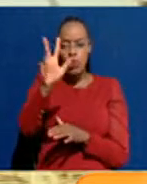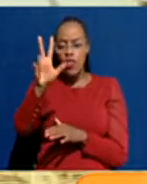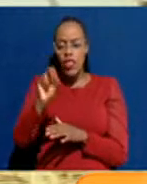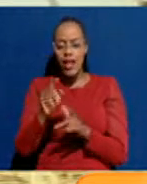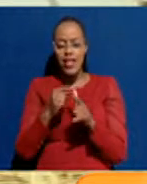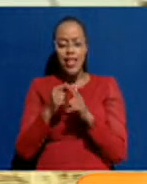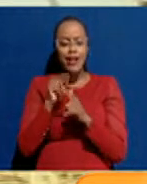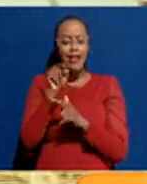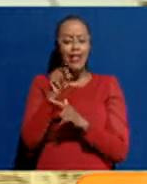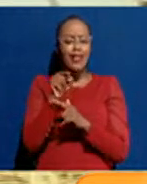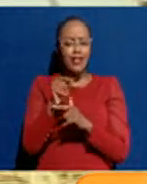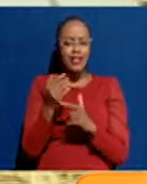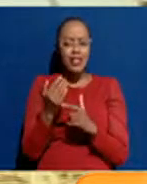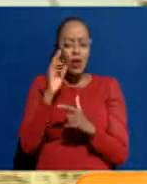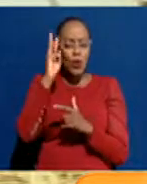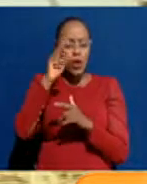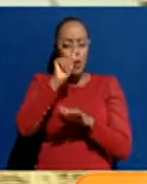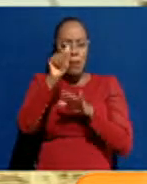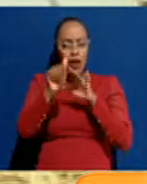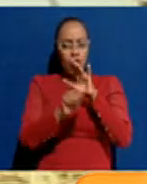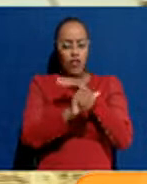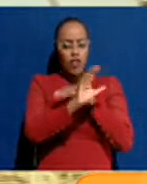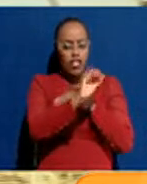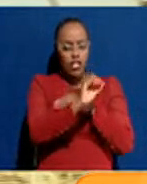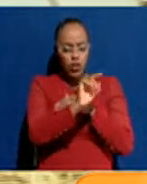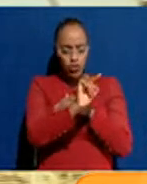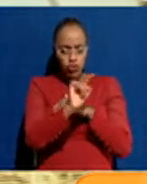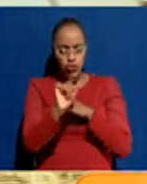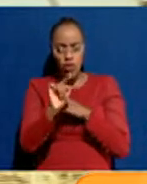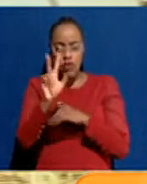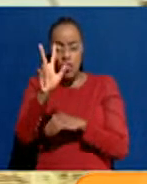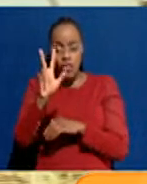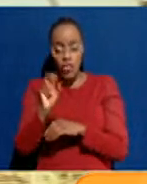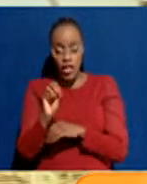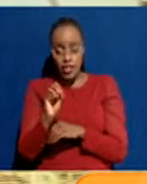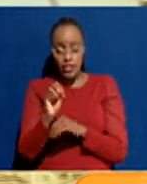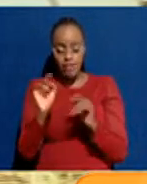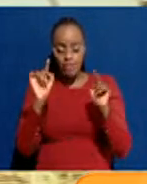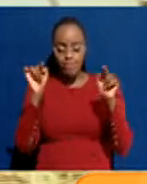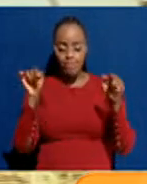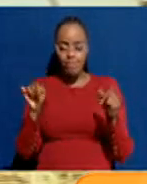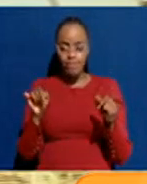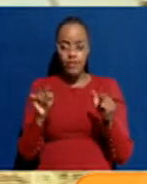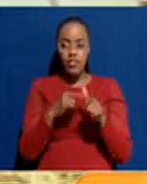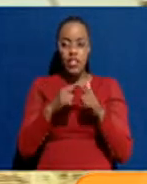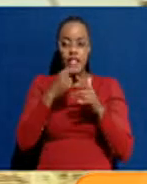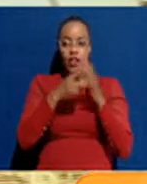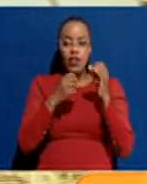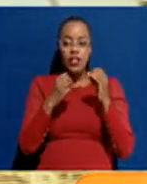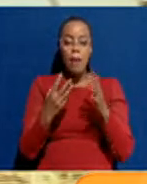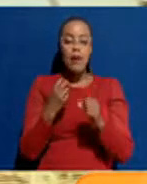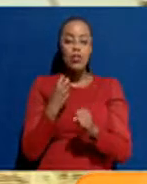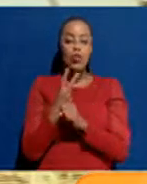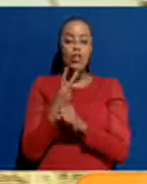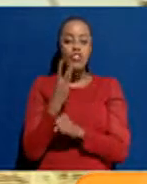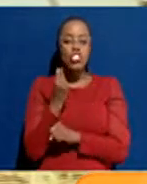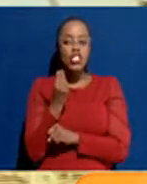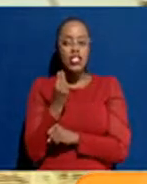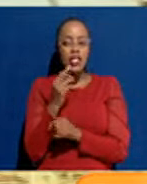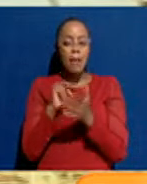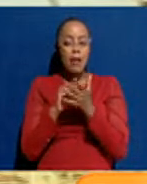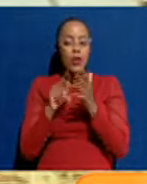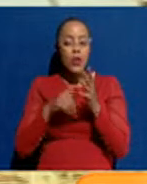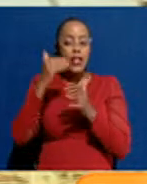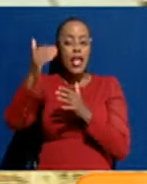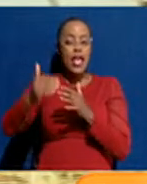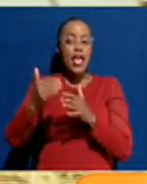one definitely will come under the 0 and 30, bracket, mm-hmm. the cost is 12 shillings. So that would mean on